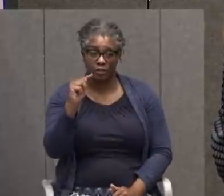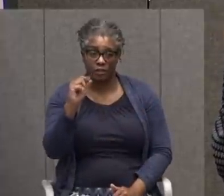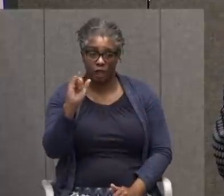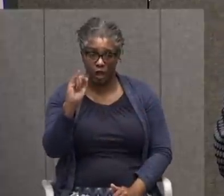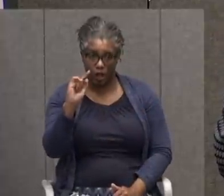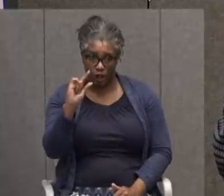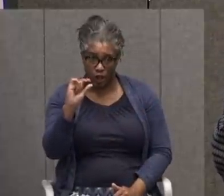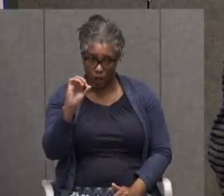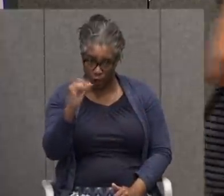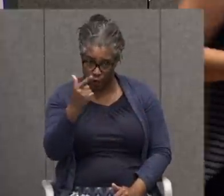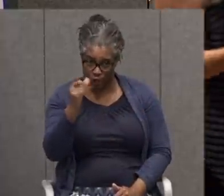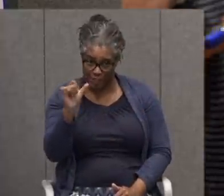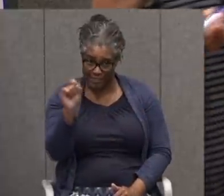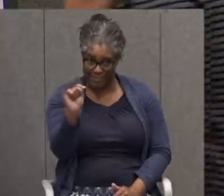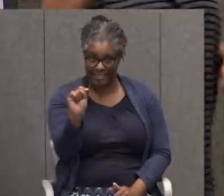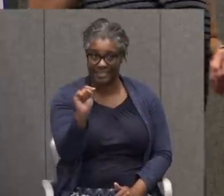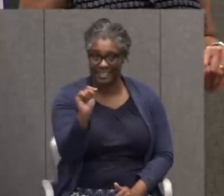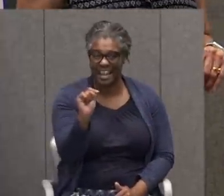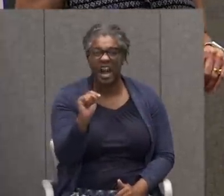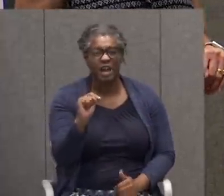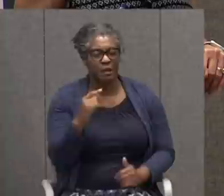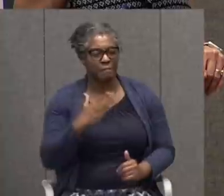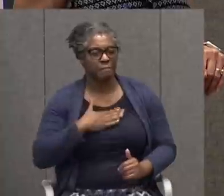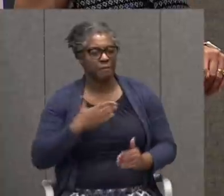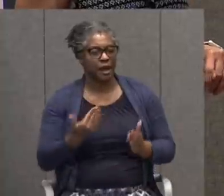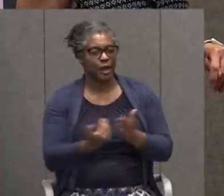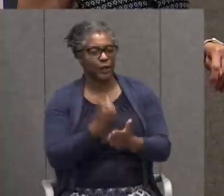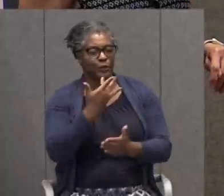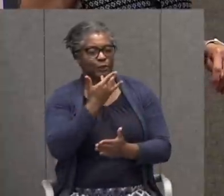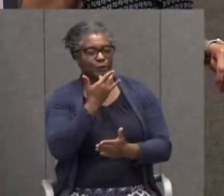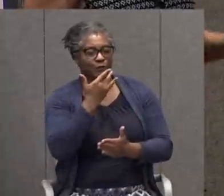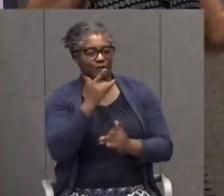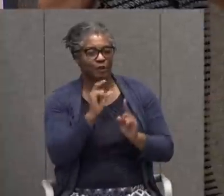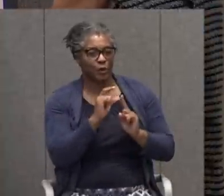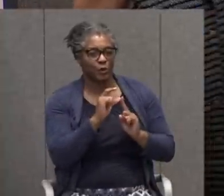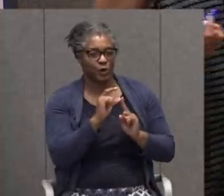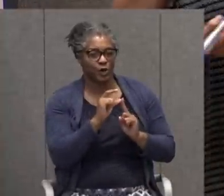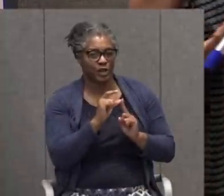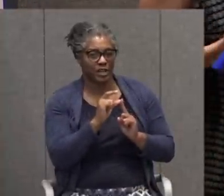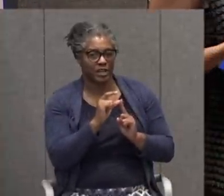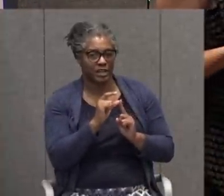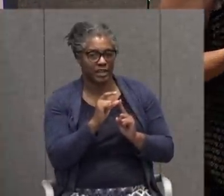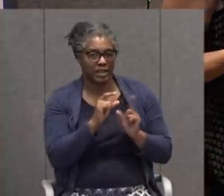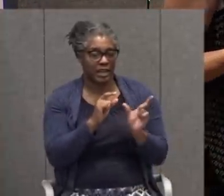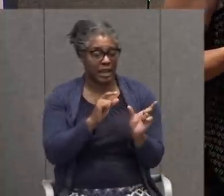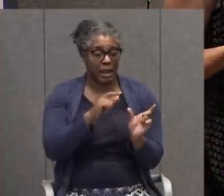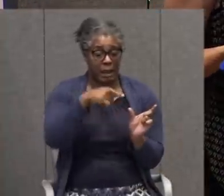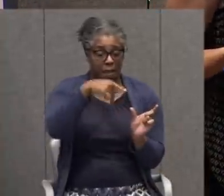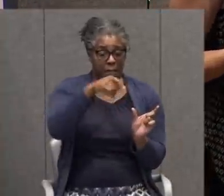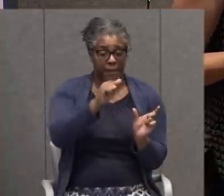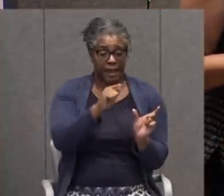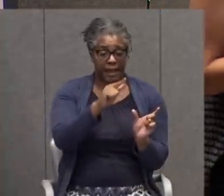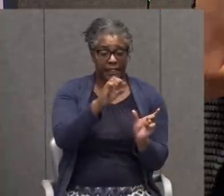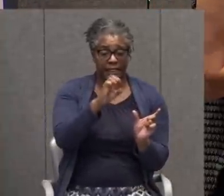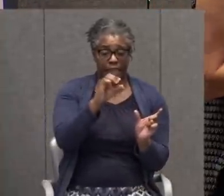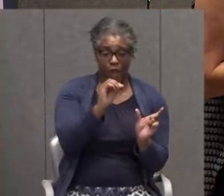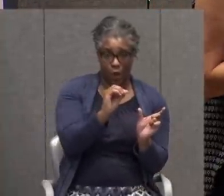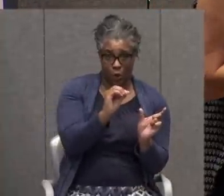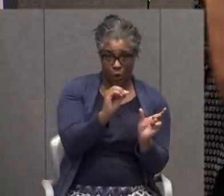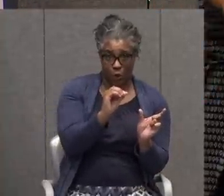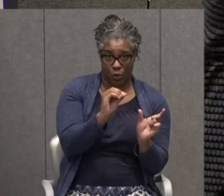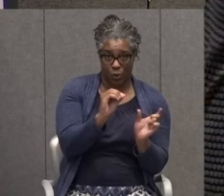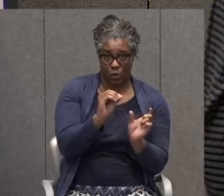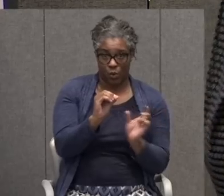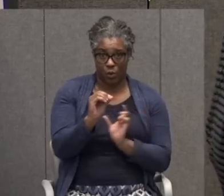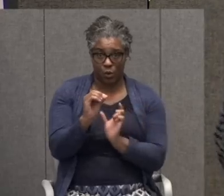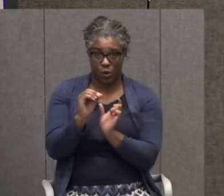and then ology is missologist, as Miss K taught you. Paleontologists are scientists that look for both